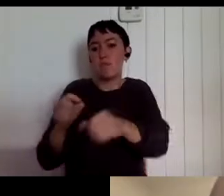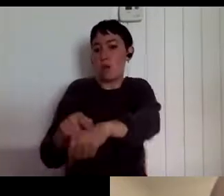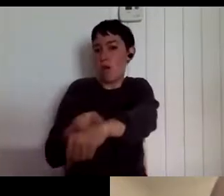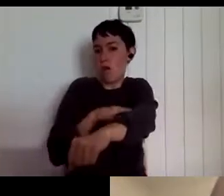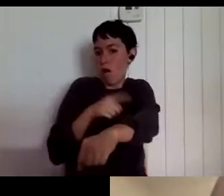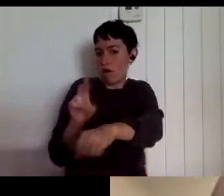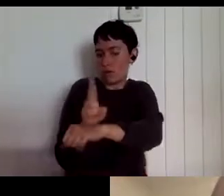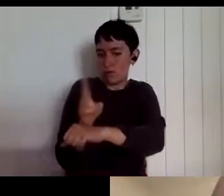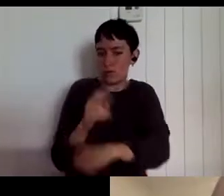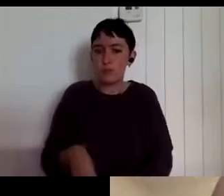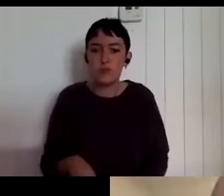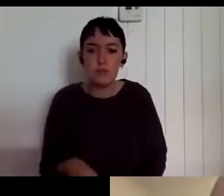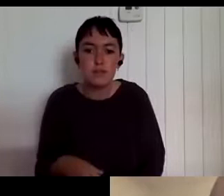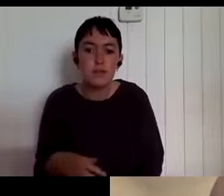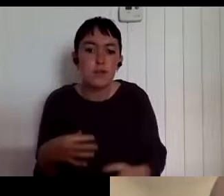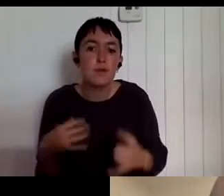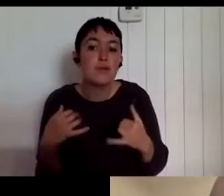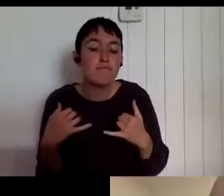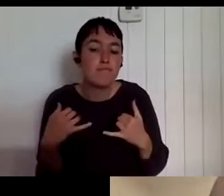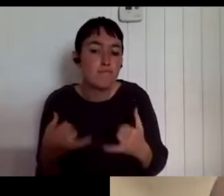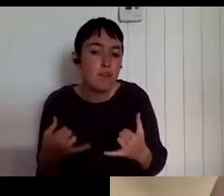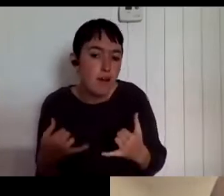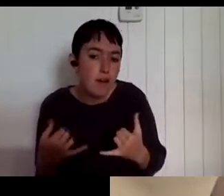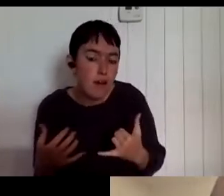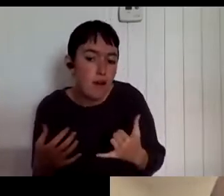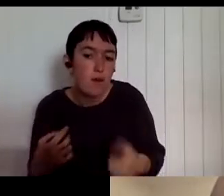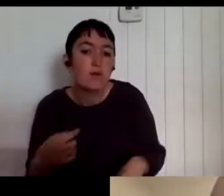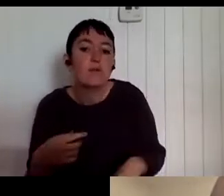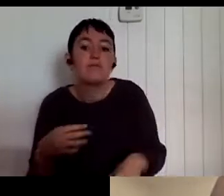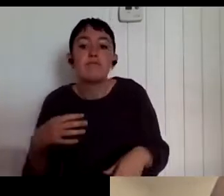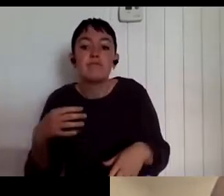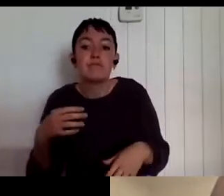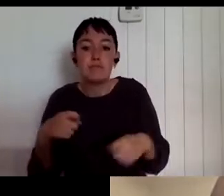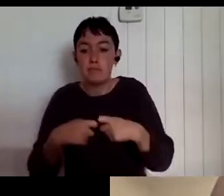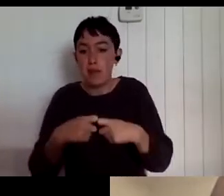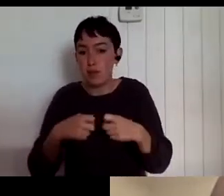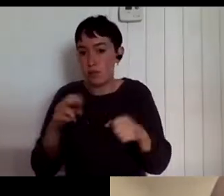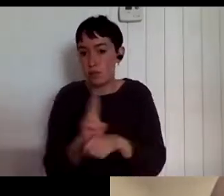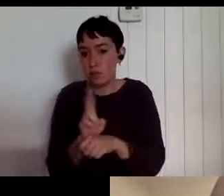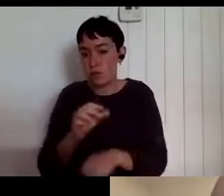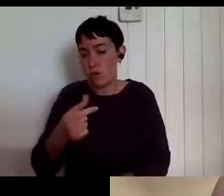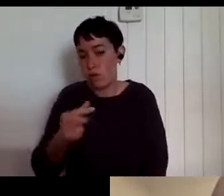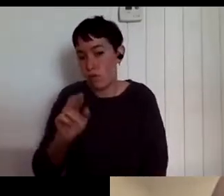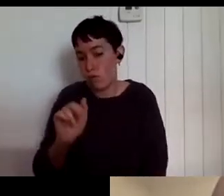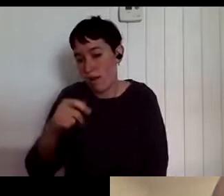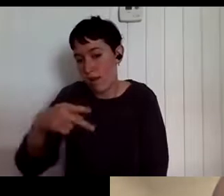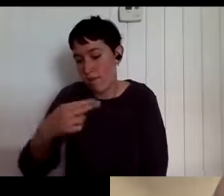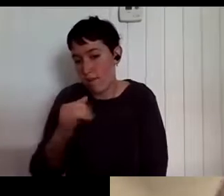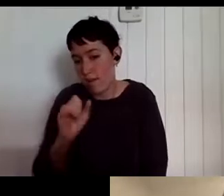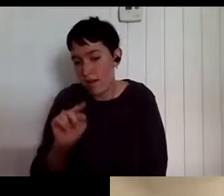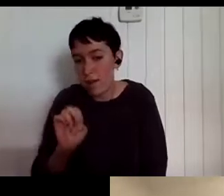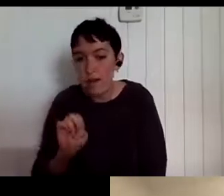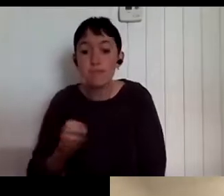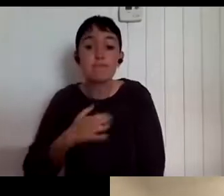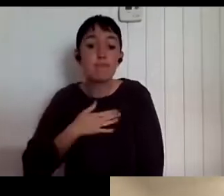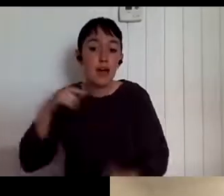much longer. So currently available batteries usually use graphite and usually last around 500 to 1,000 cycles. My goal is to go